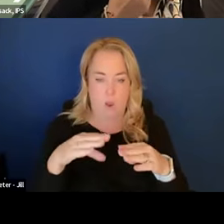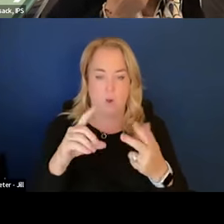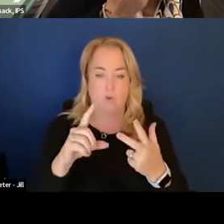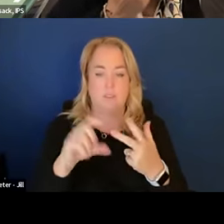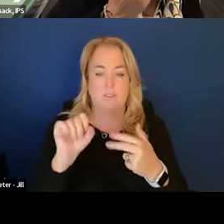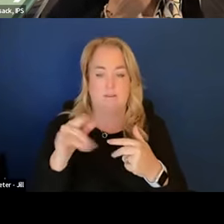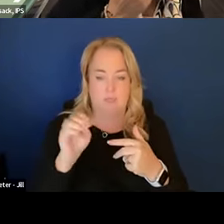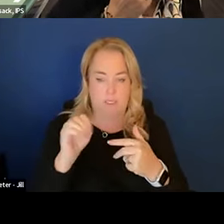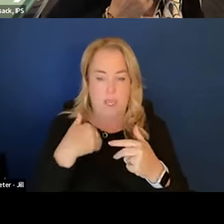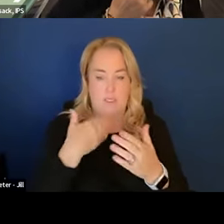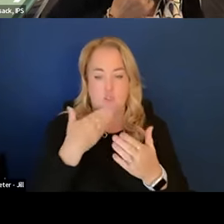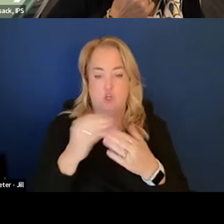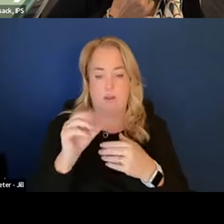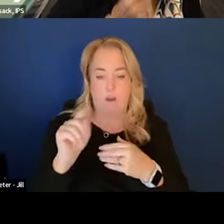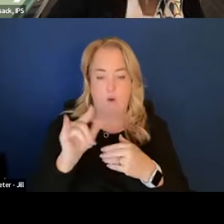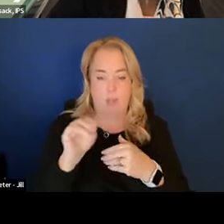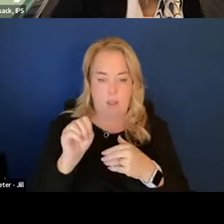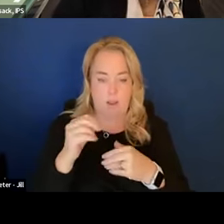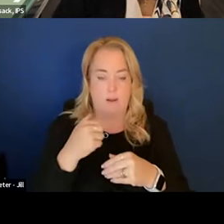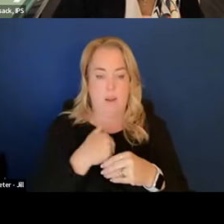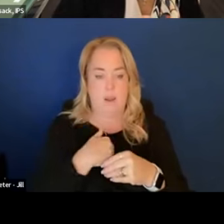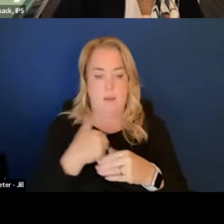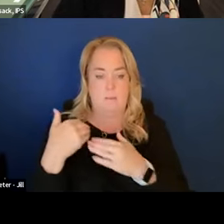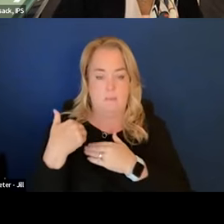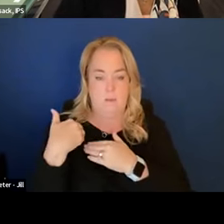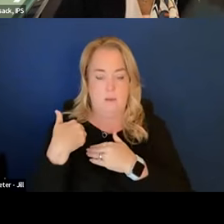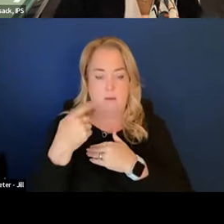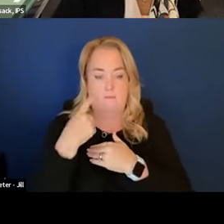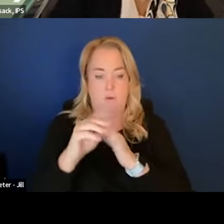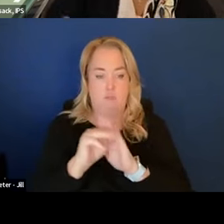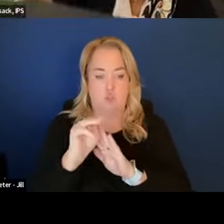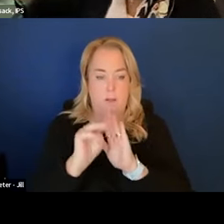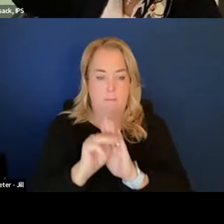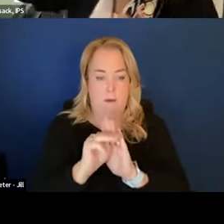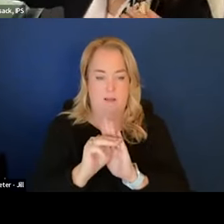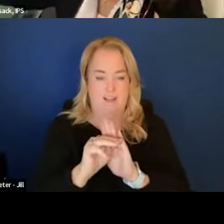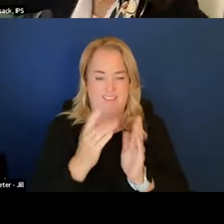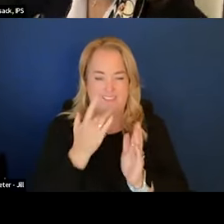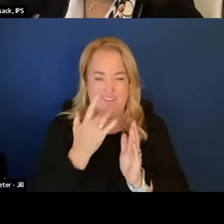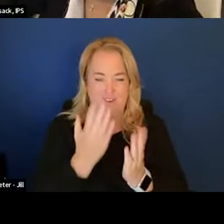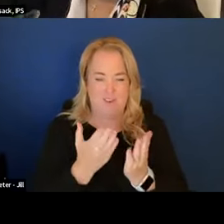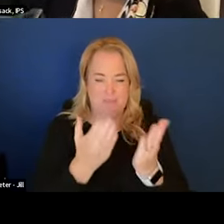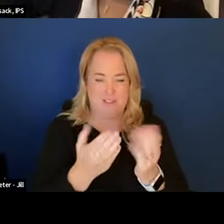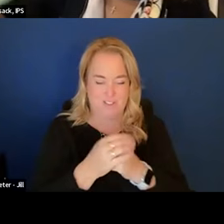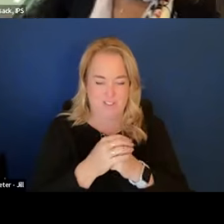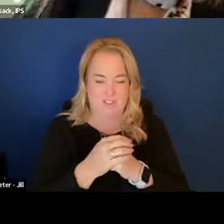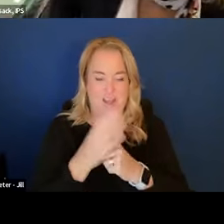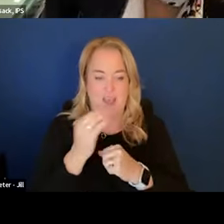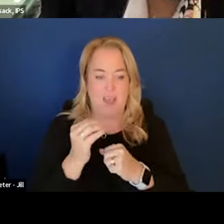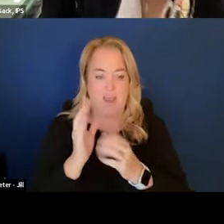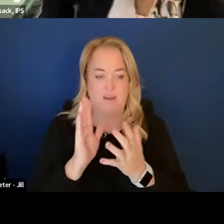a good outline. I'm taking the lead on the maturity model, our favorite recommendation, and